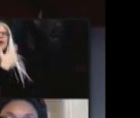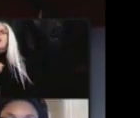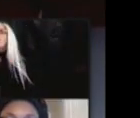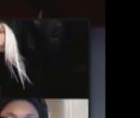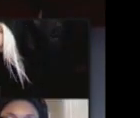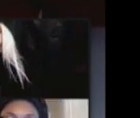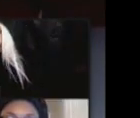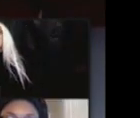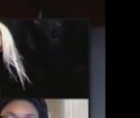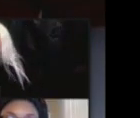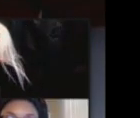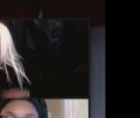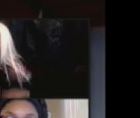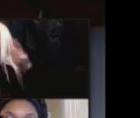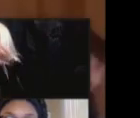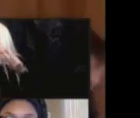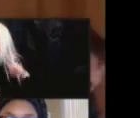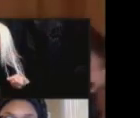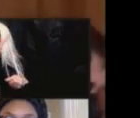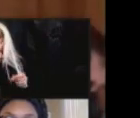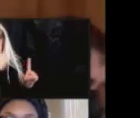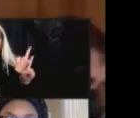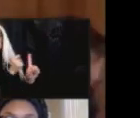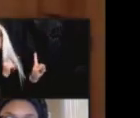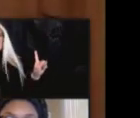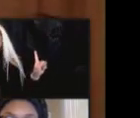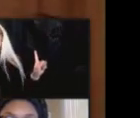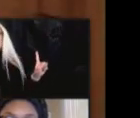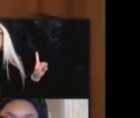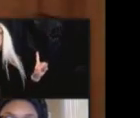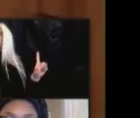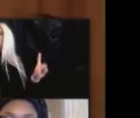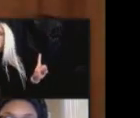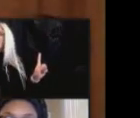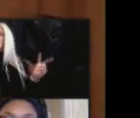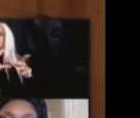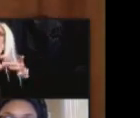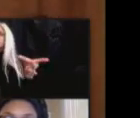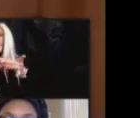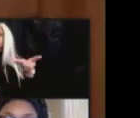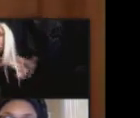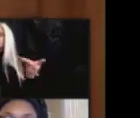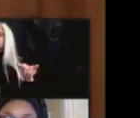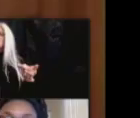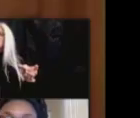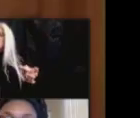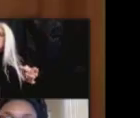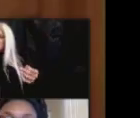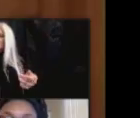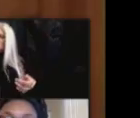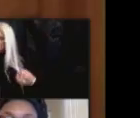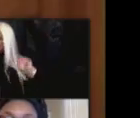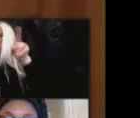not just to our staff. I really like the direction our staff is going and being ready to enter with these partnerships. But this is a